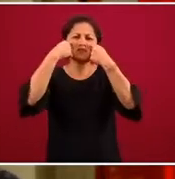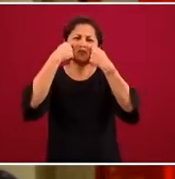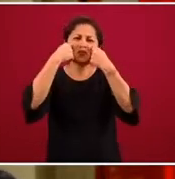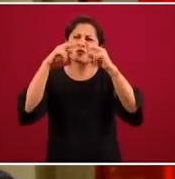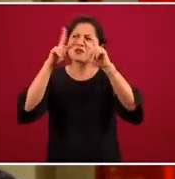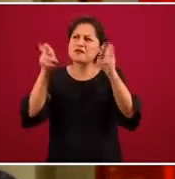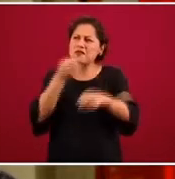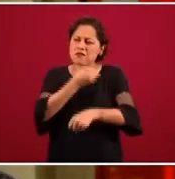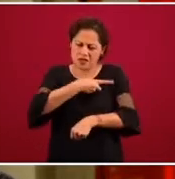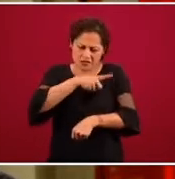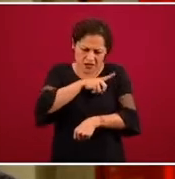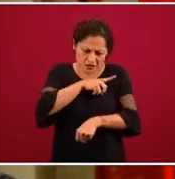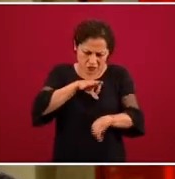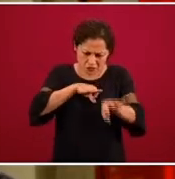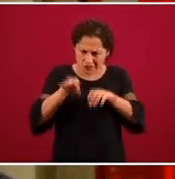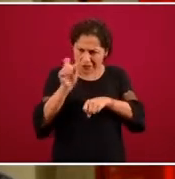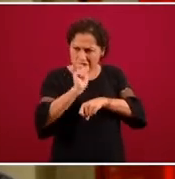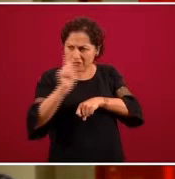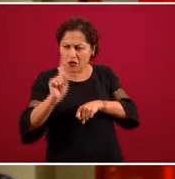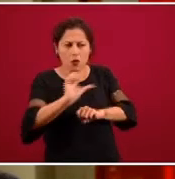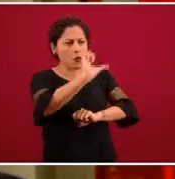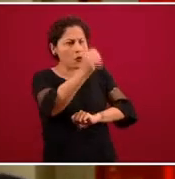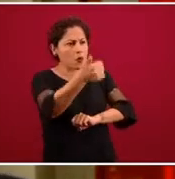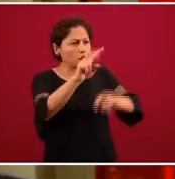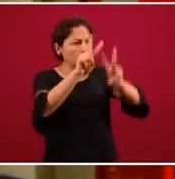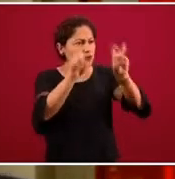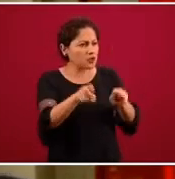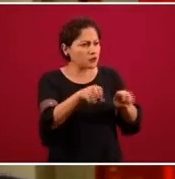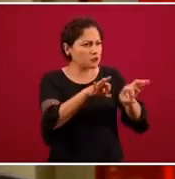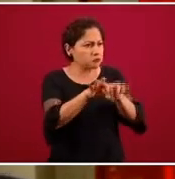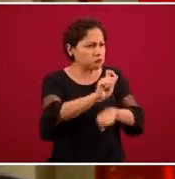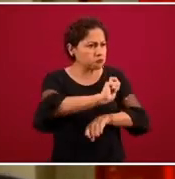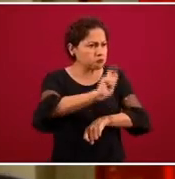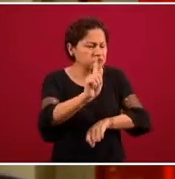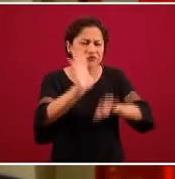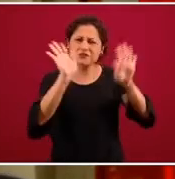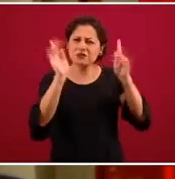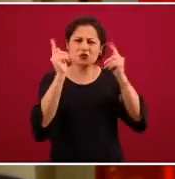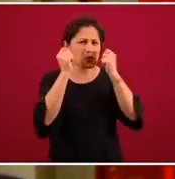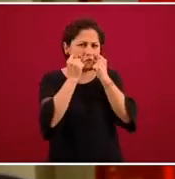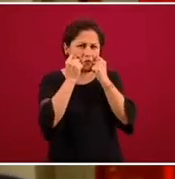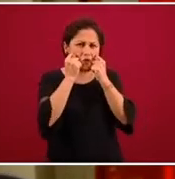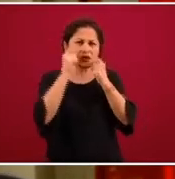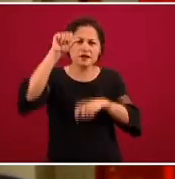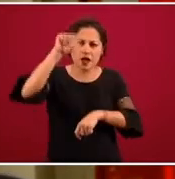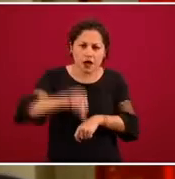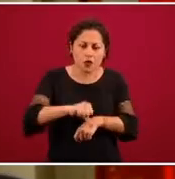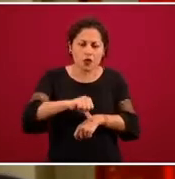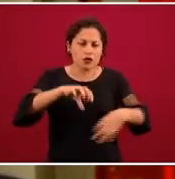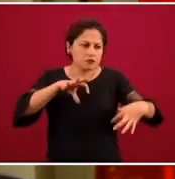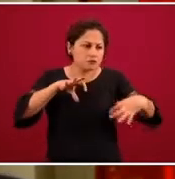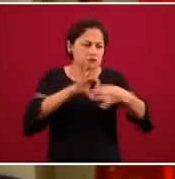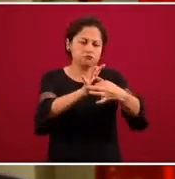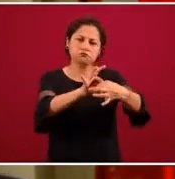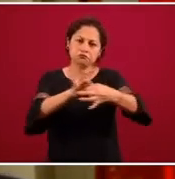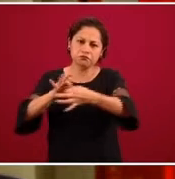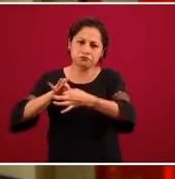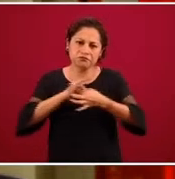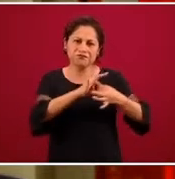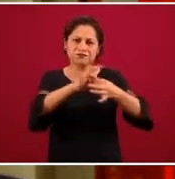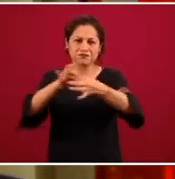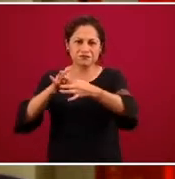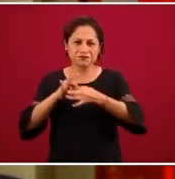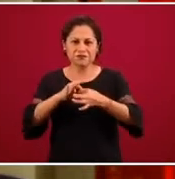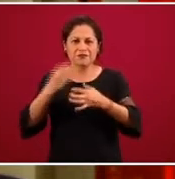professionals or others. We need solidarity. We need that solidarity that we were talking about,